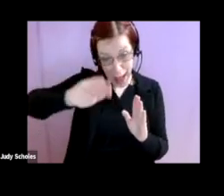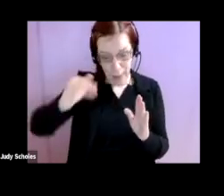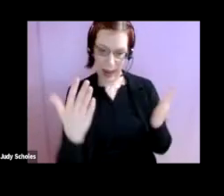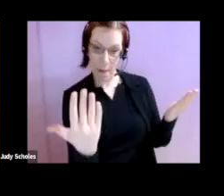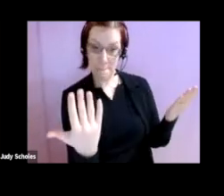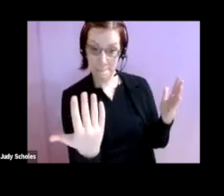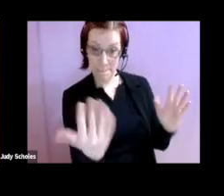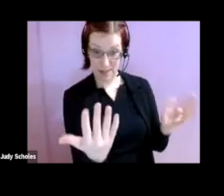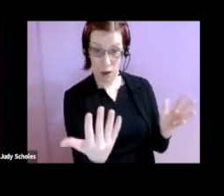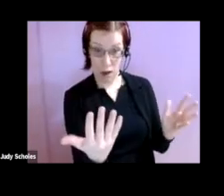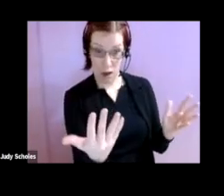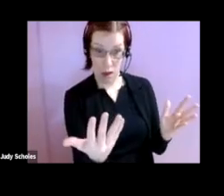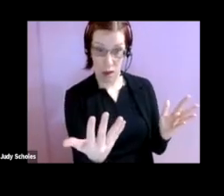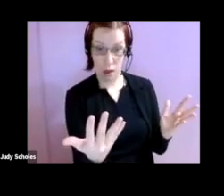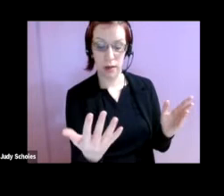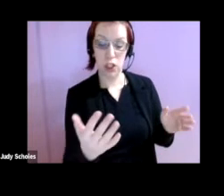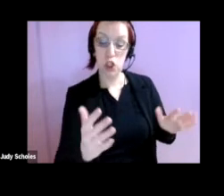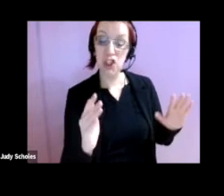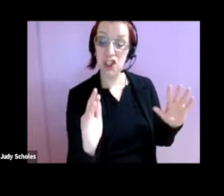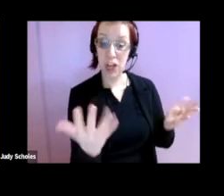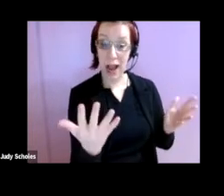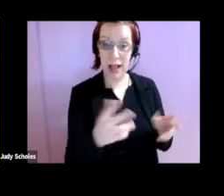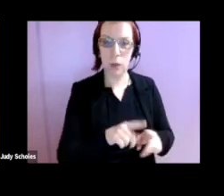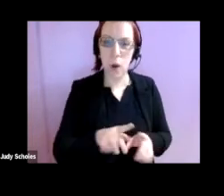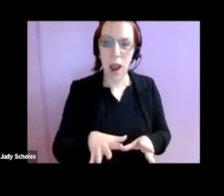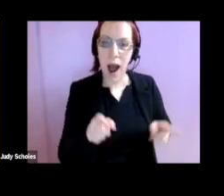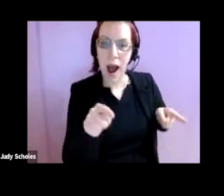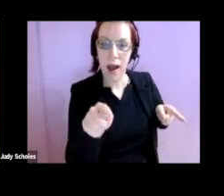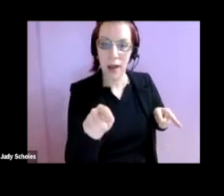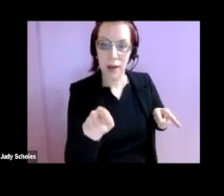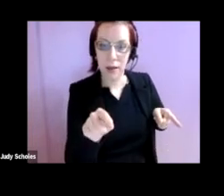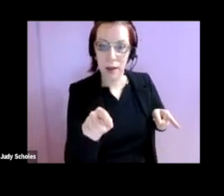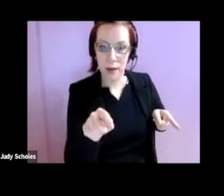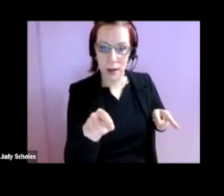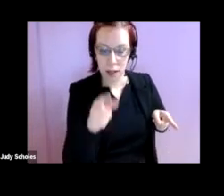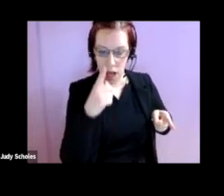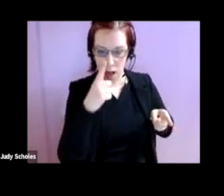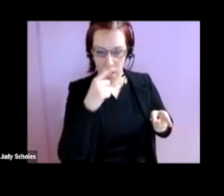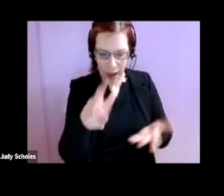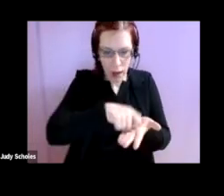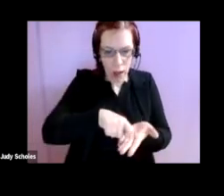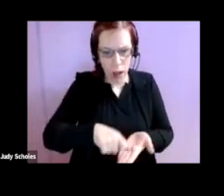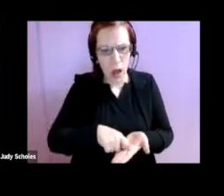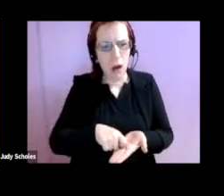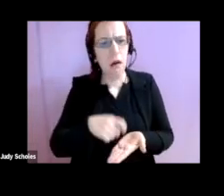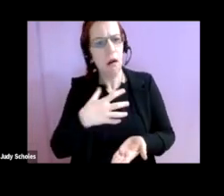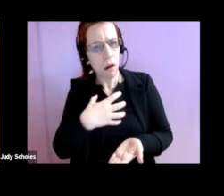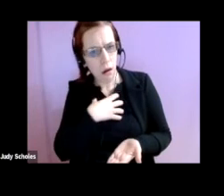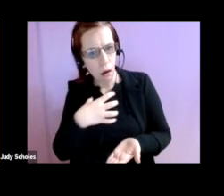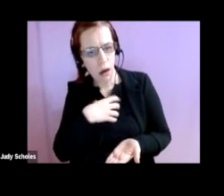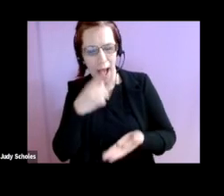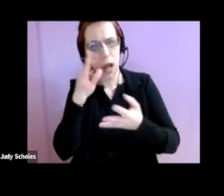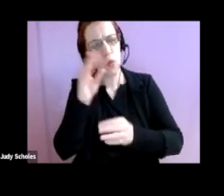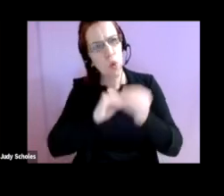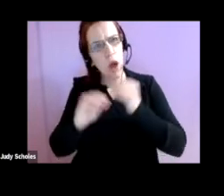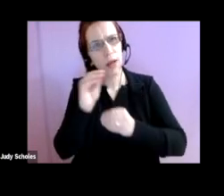and how that shaking changed, we can deduce the properties of what